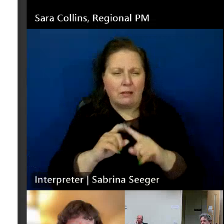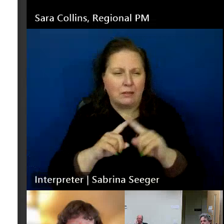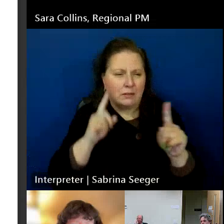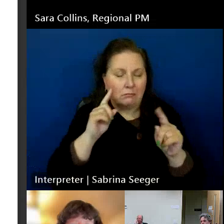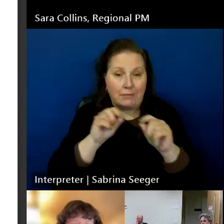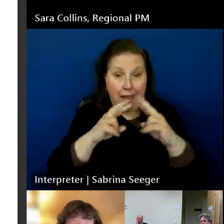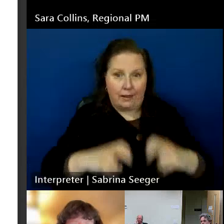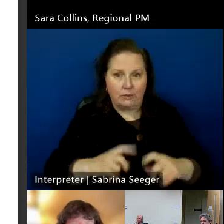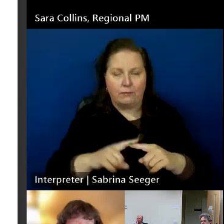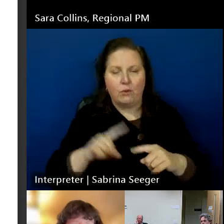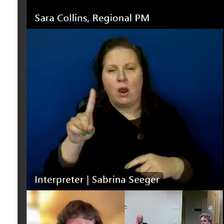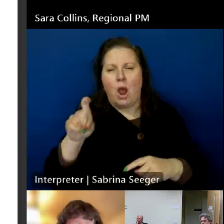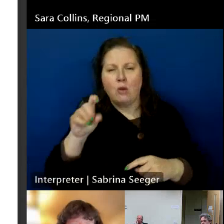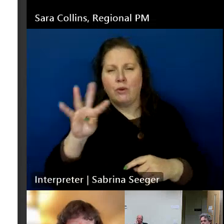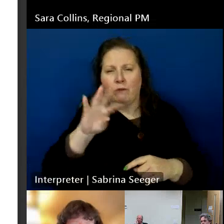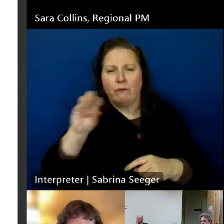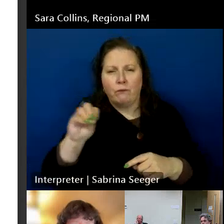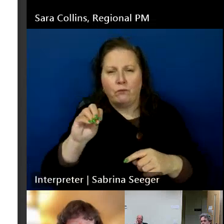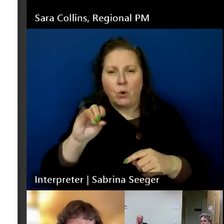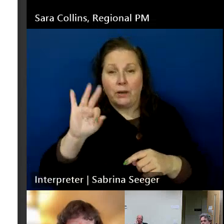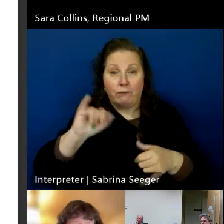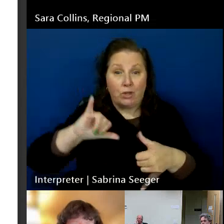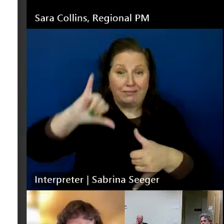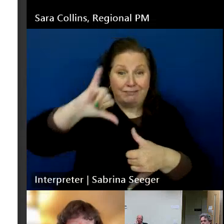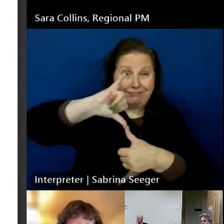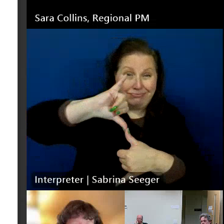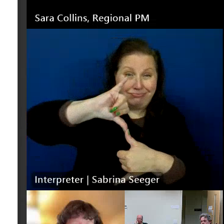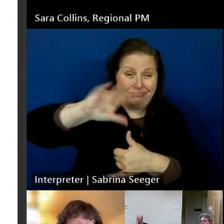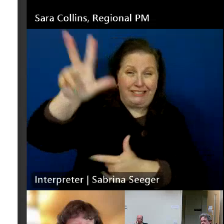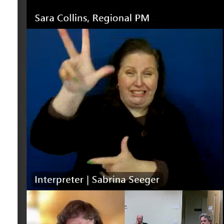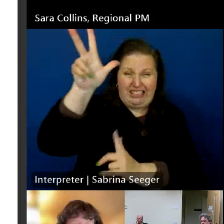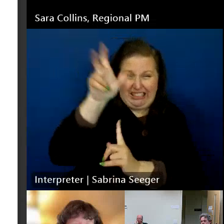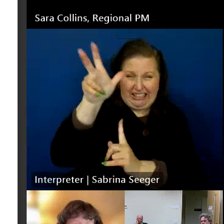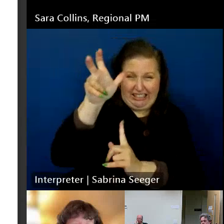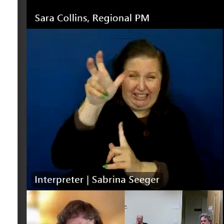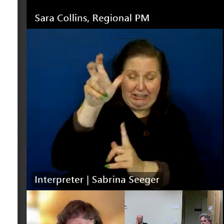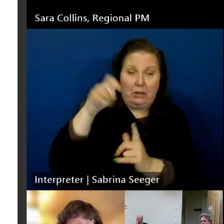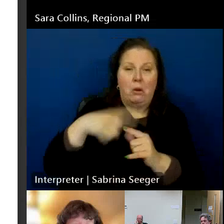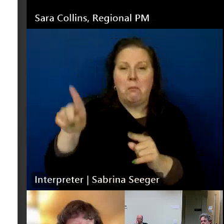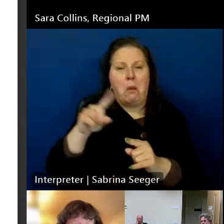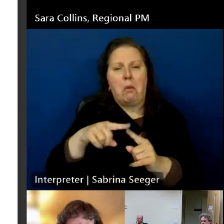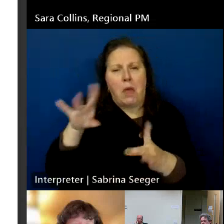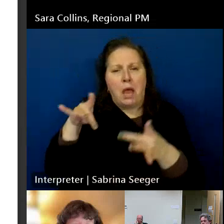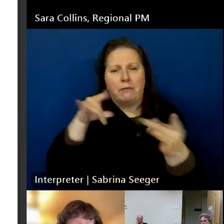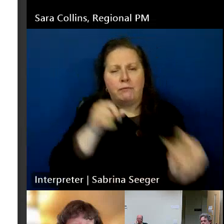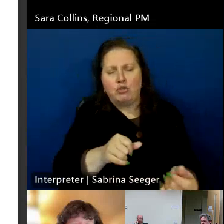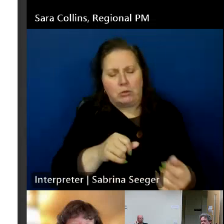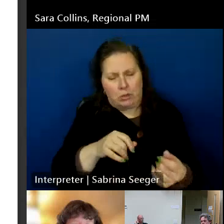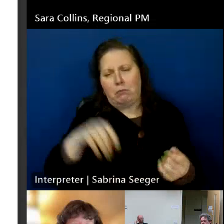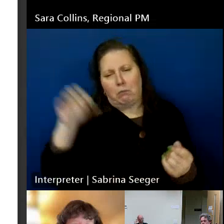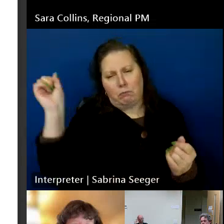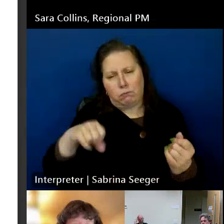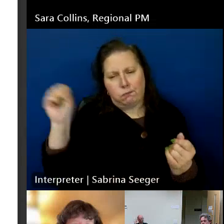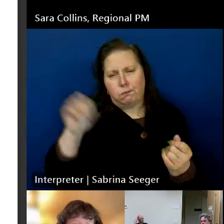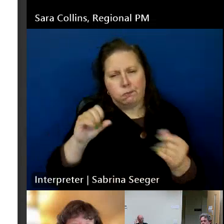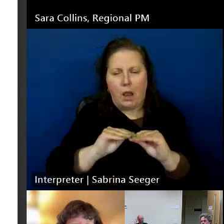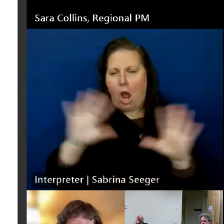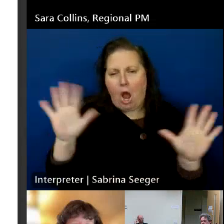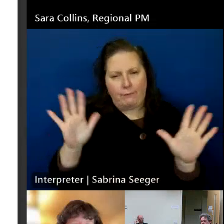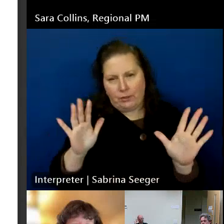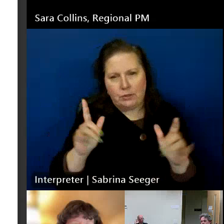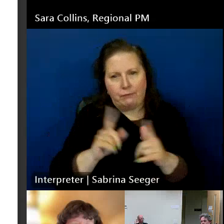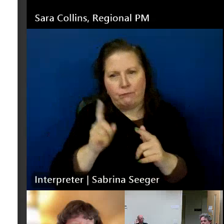140-foot towers. And while the efficiency of those 140-foot towers is notable for